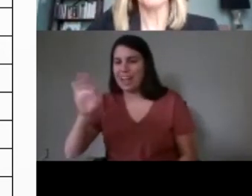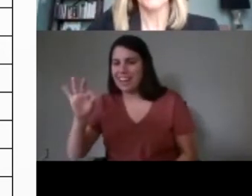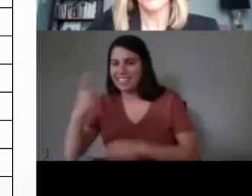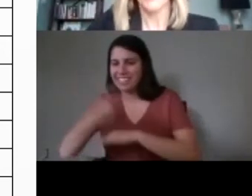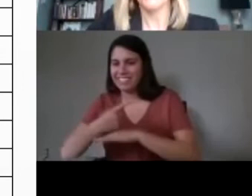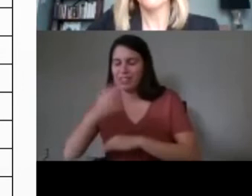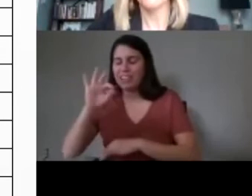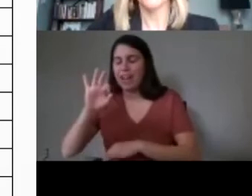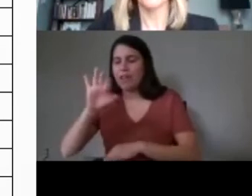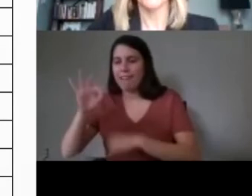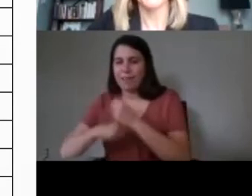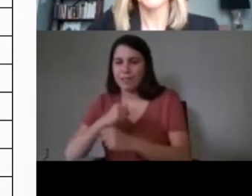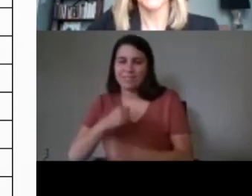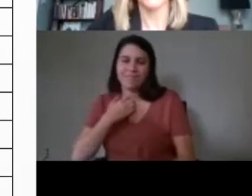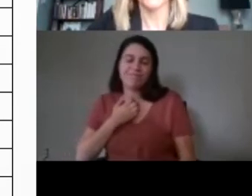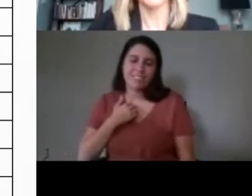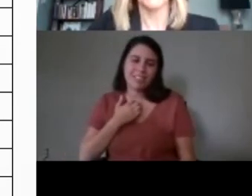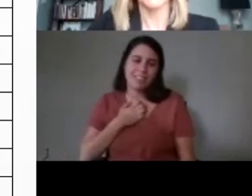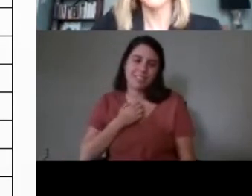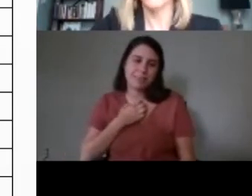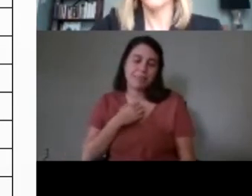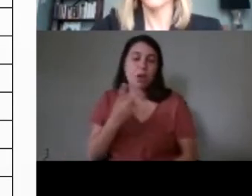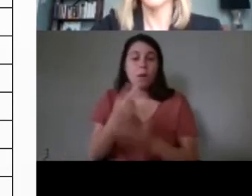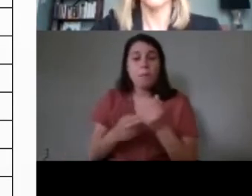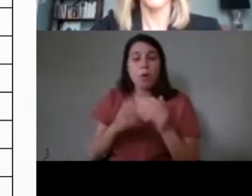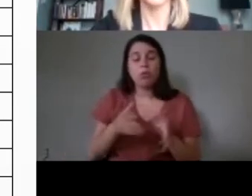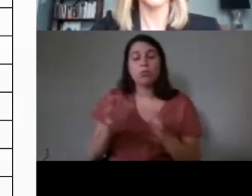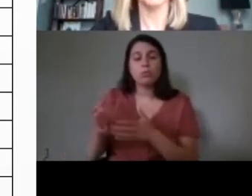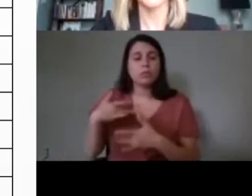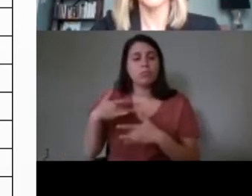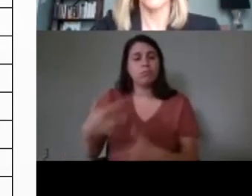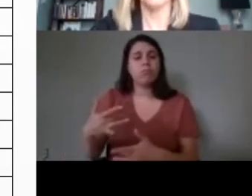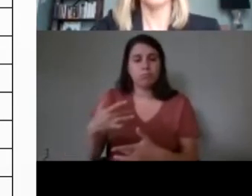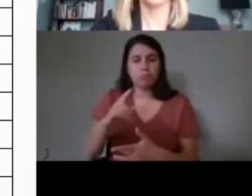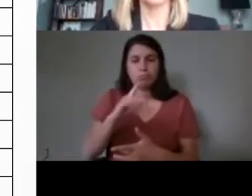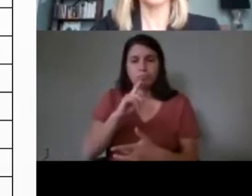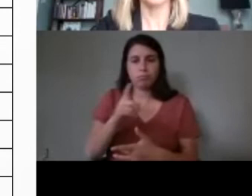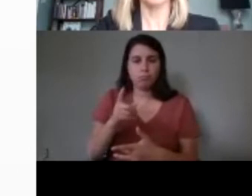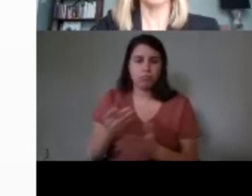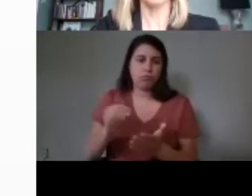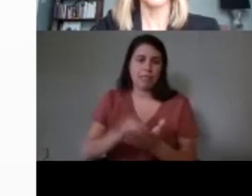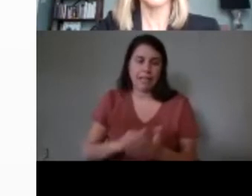them. And for both groups, they were likely to be recidivists, most of them.